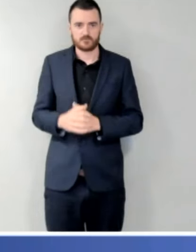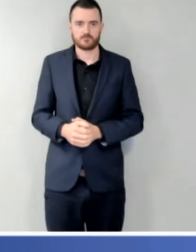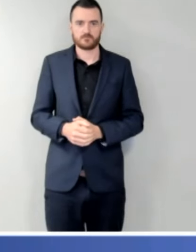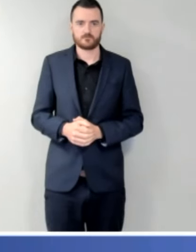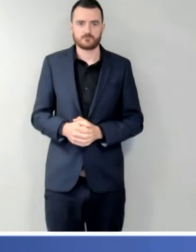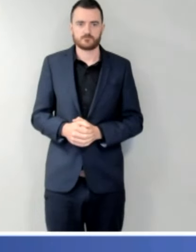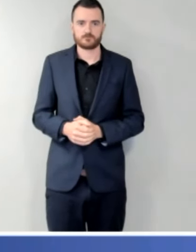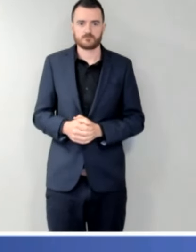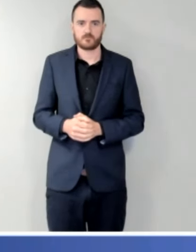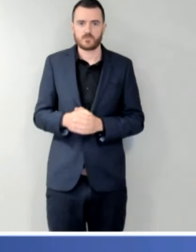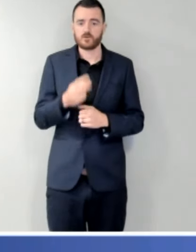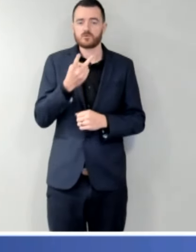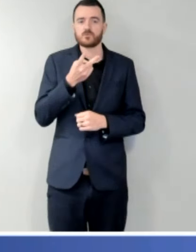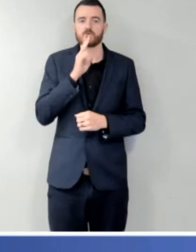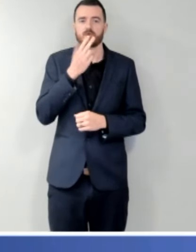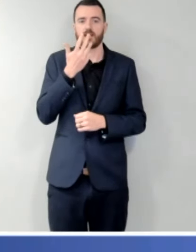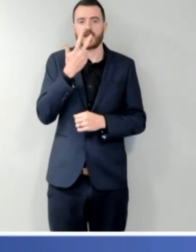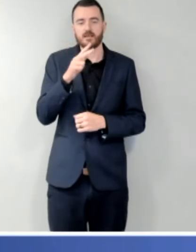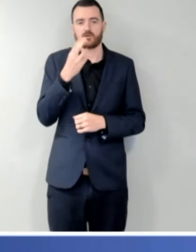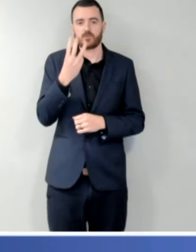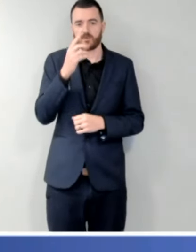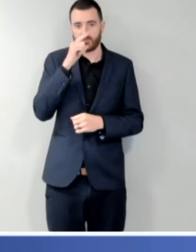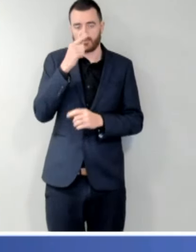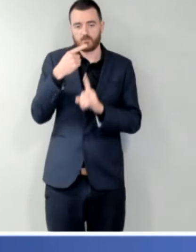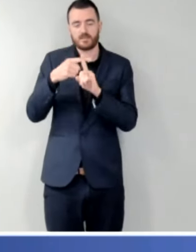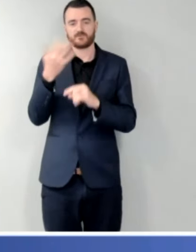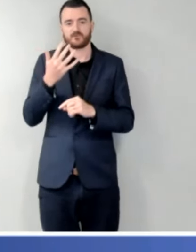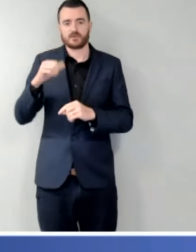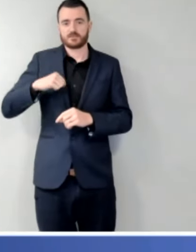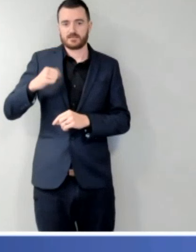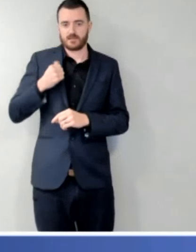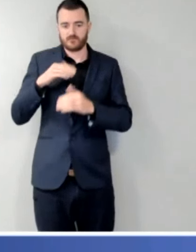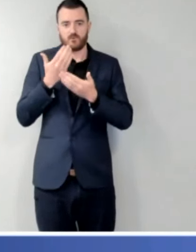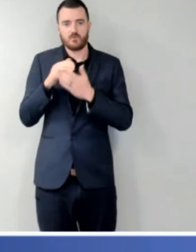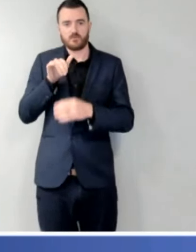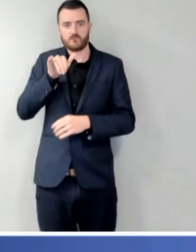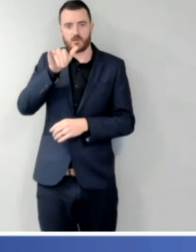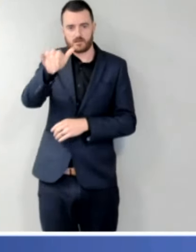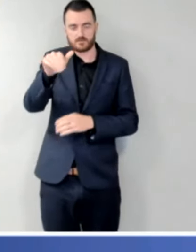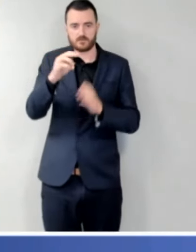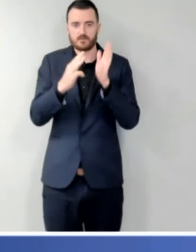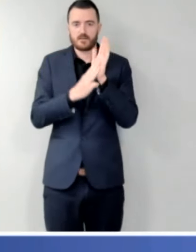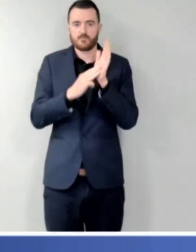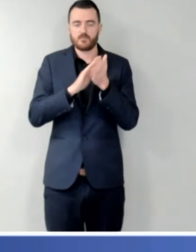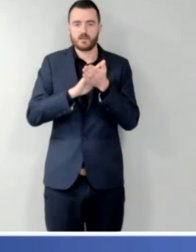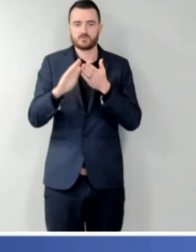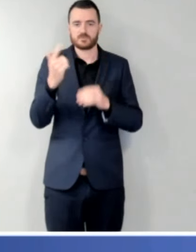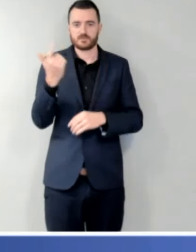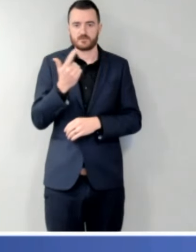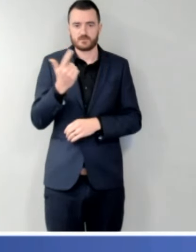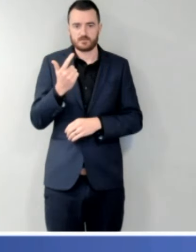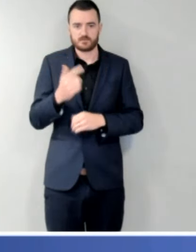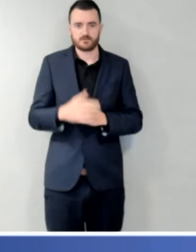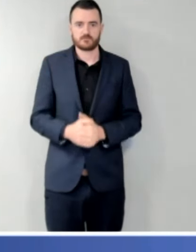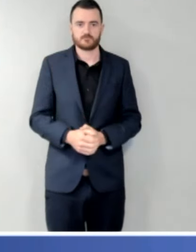283 passengers and 15 crew were aboard Malaysian airline MH17.